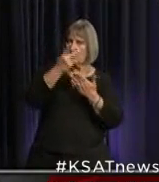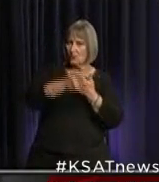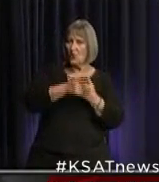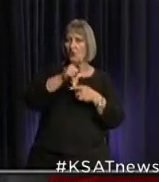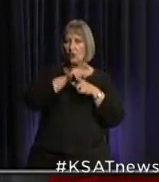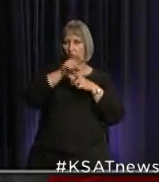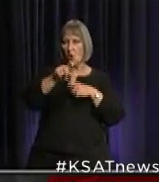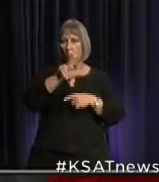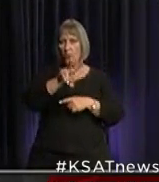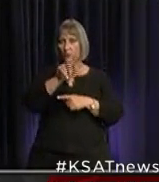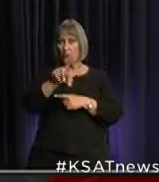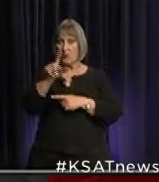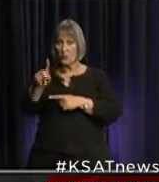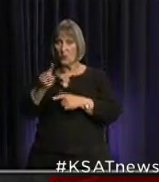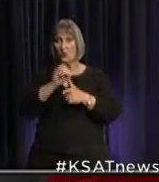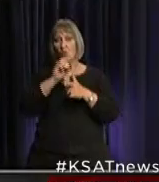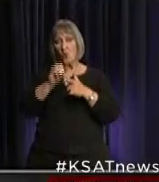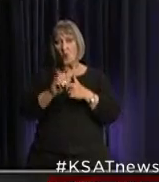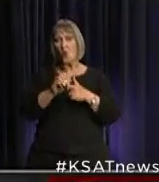311 or go to